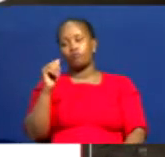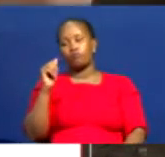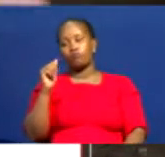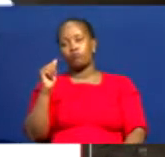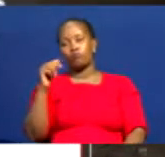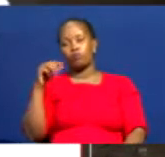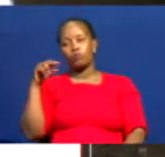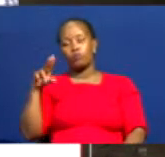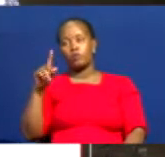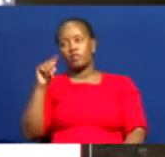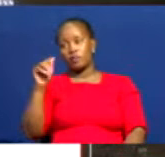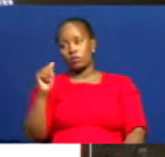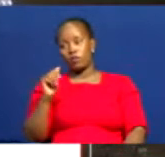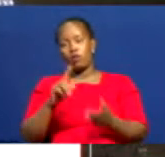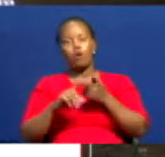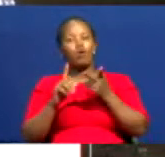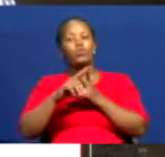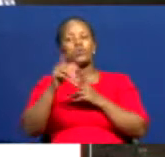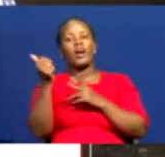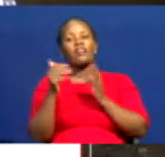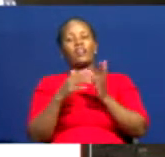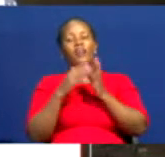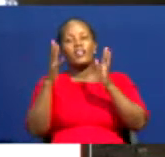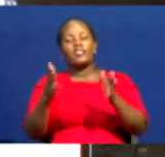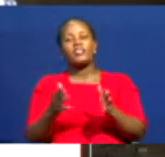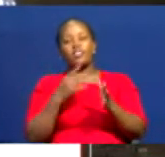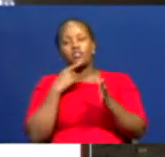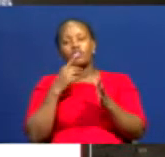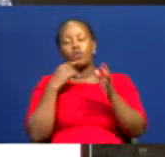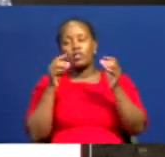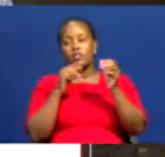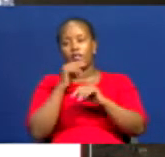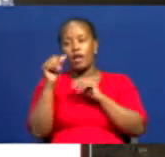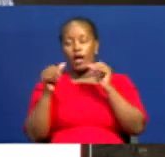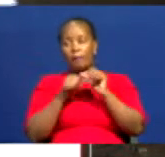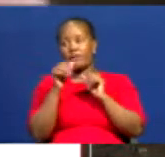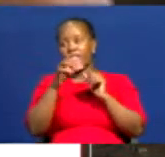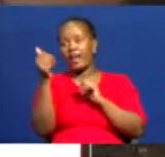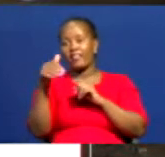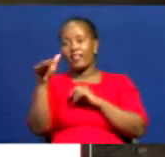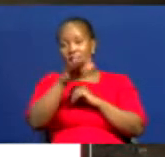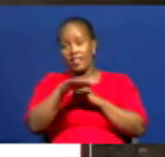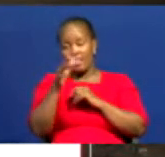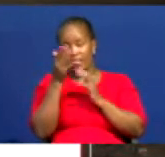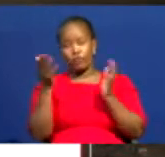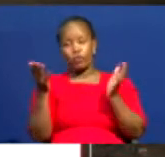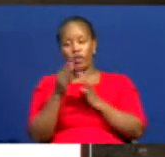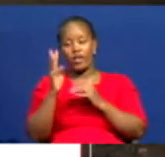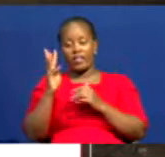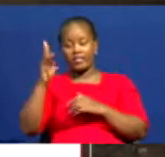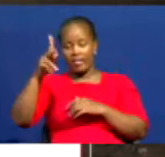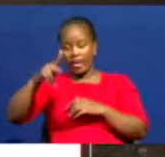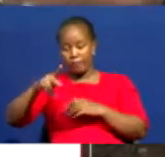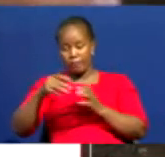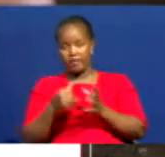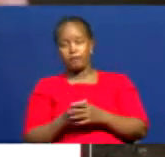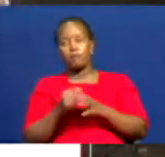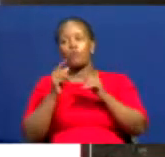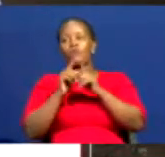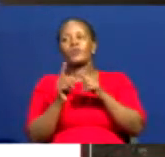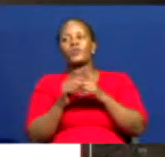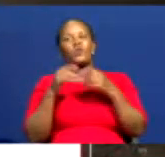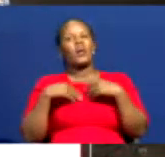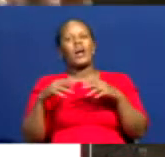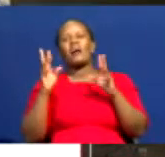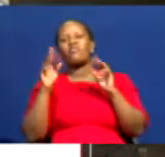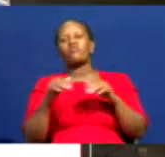parliament then. I asked for Lokriama in my former constituency, which brought us now is the MP. And we have no wrangles